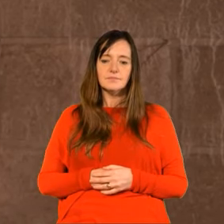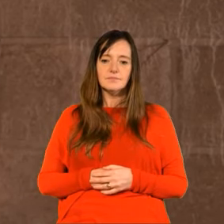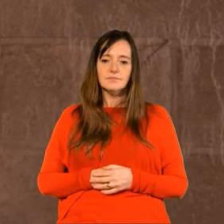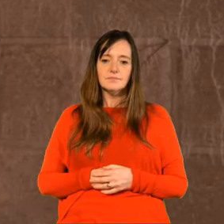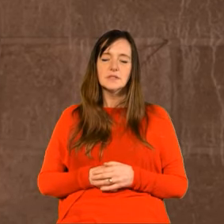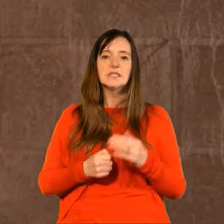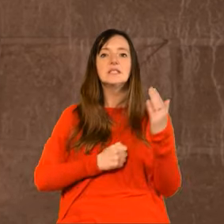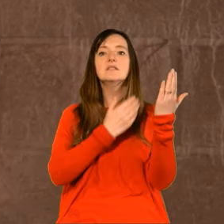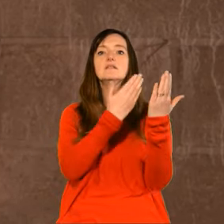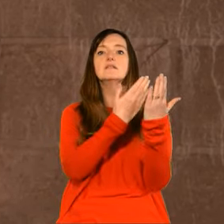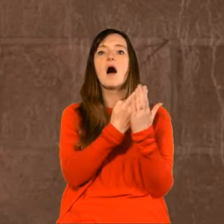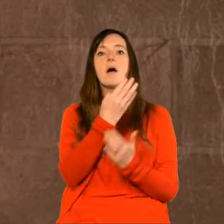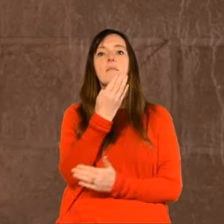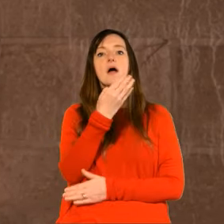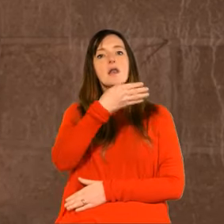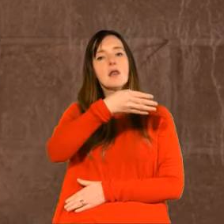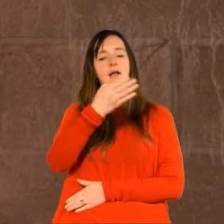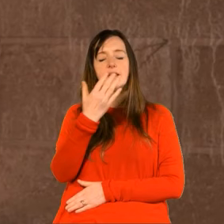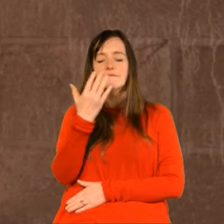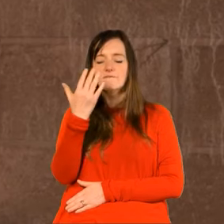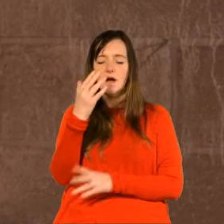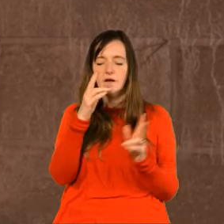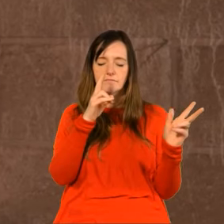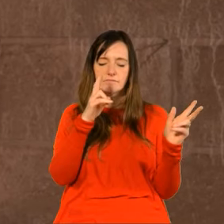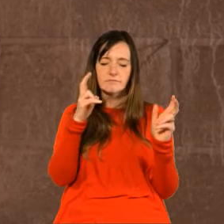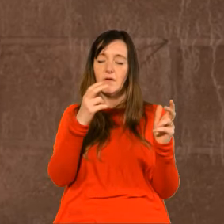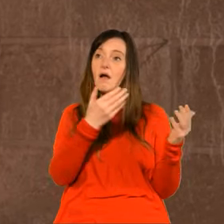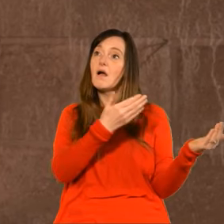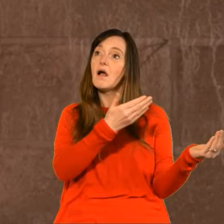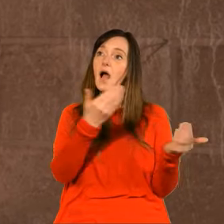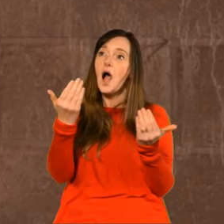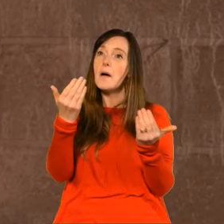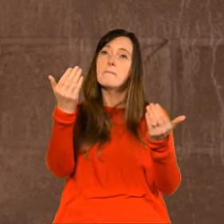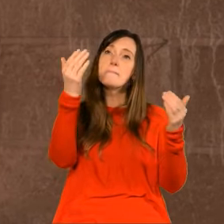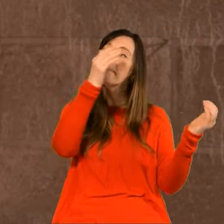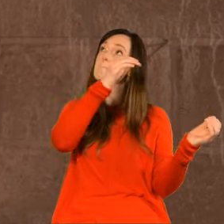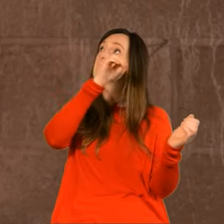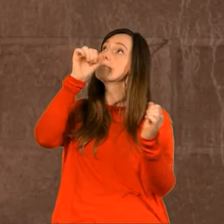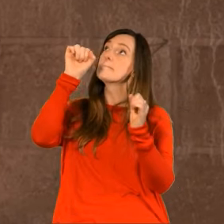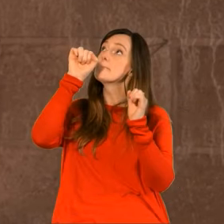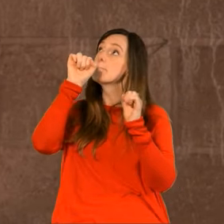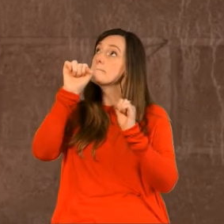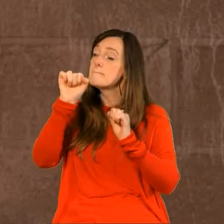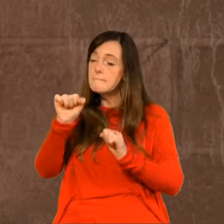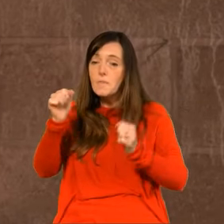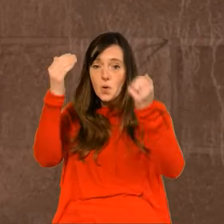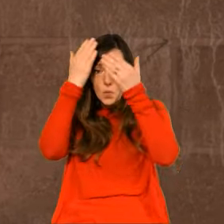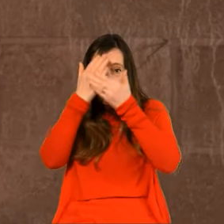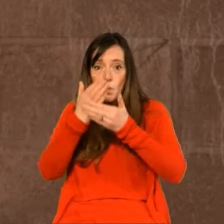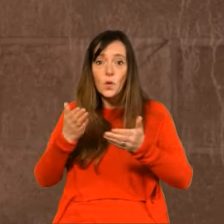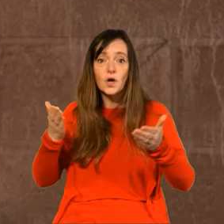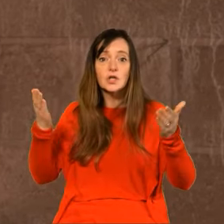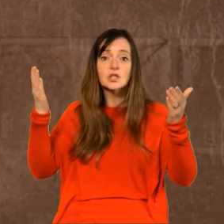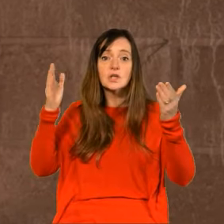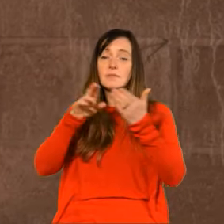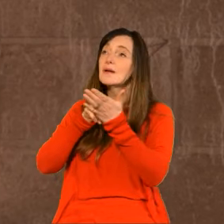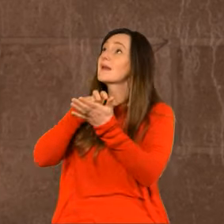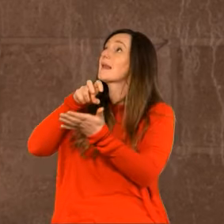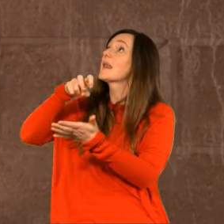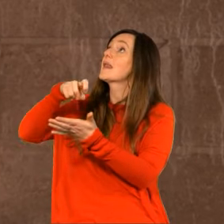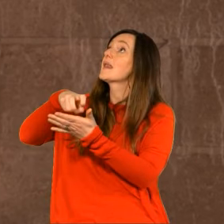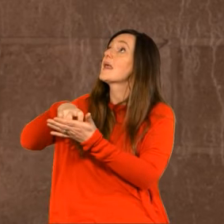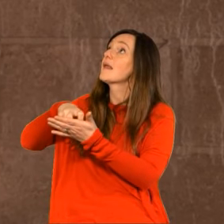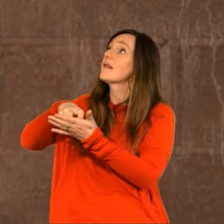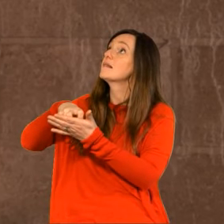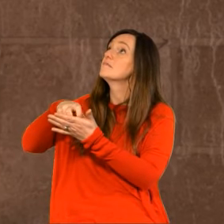Psalm 95. Come, let us bow down in worship. Let us kneel before the Lord our